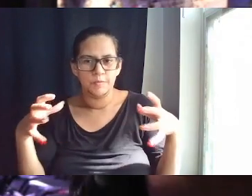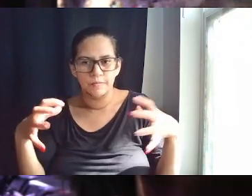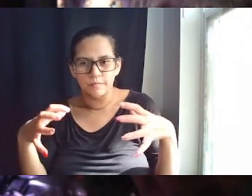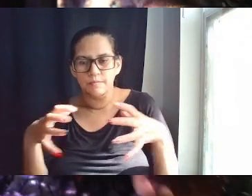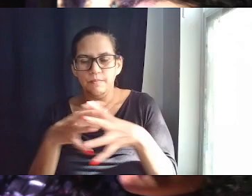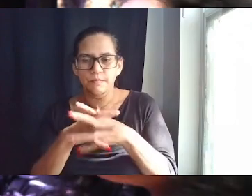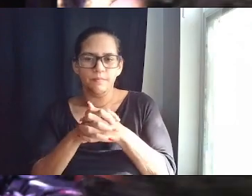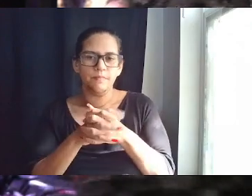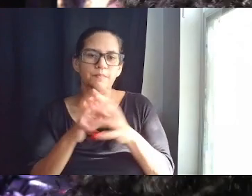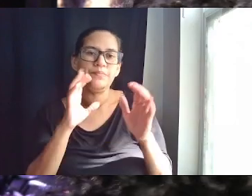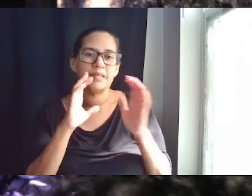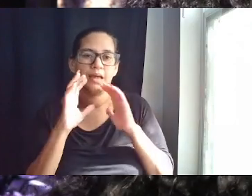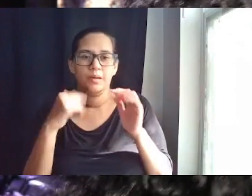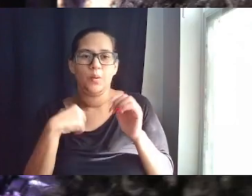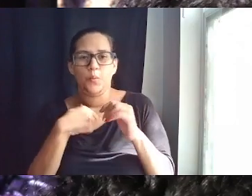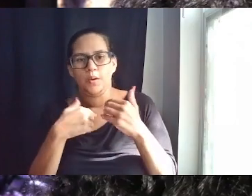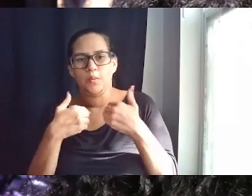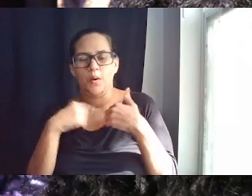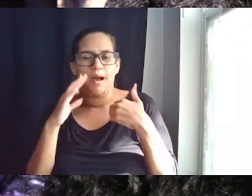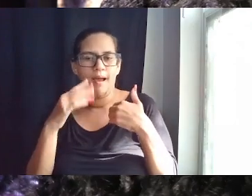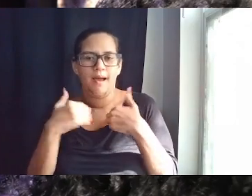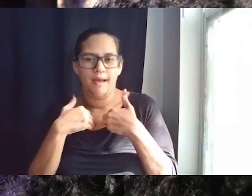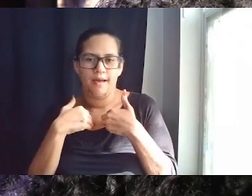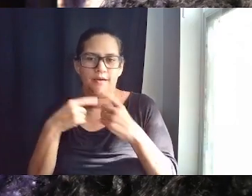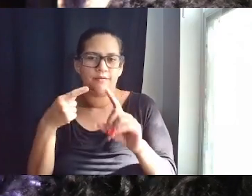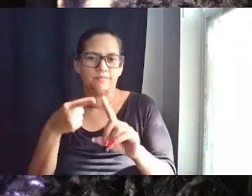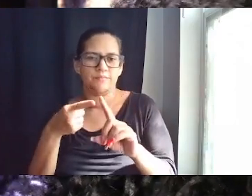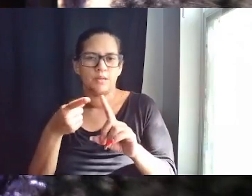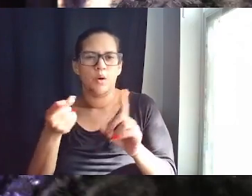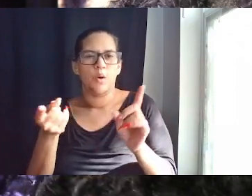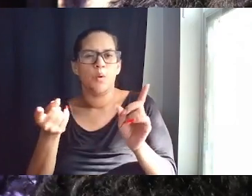conversation is, where does your name come from?